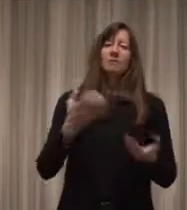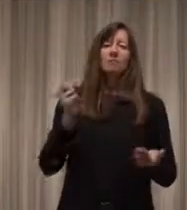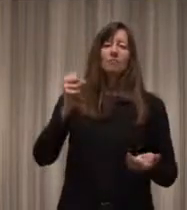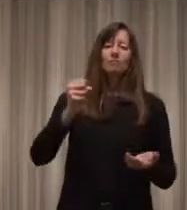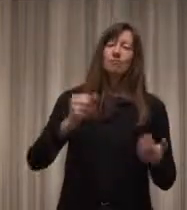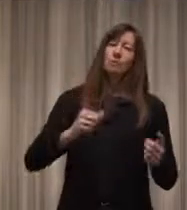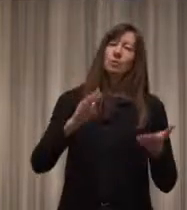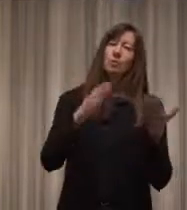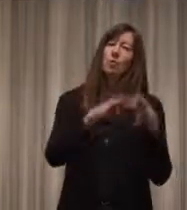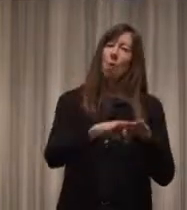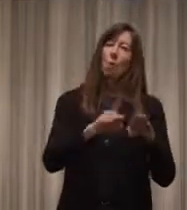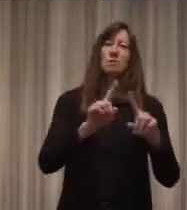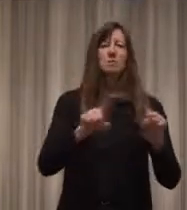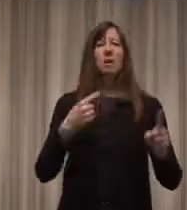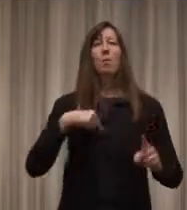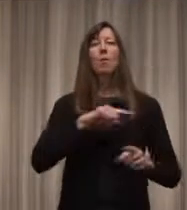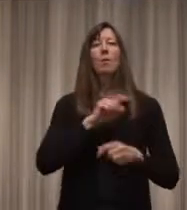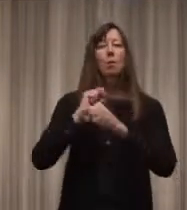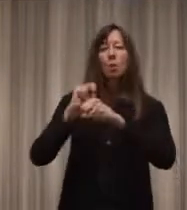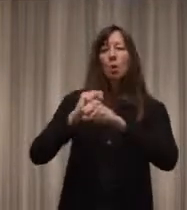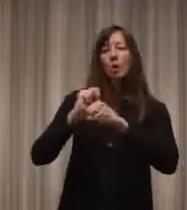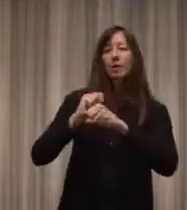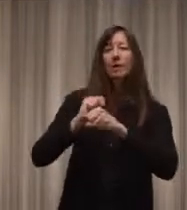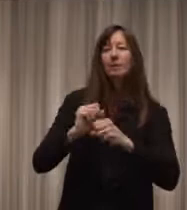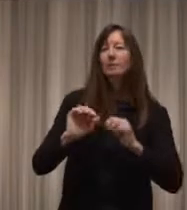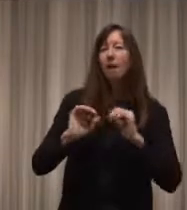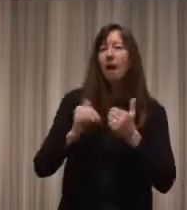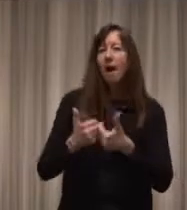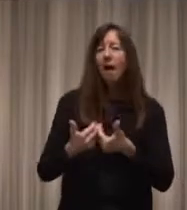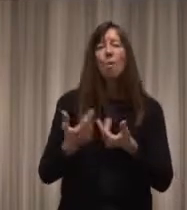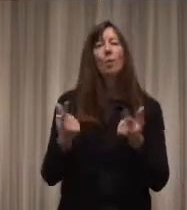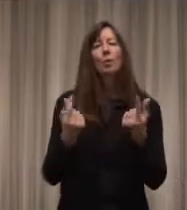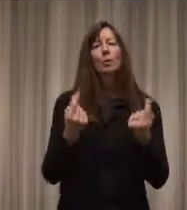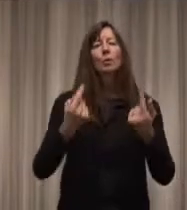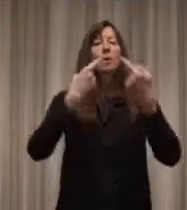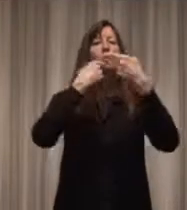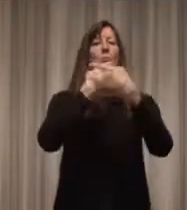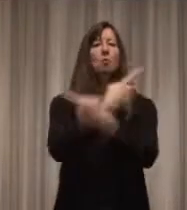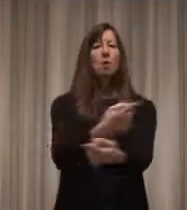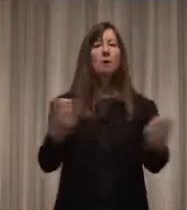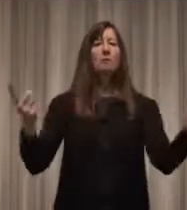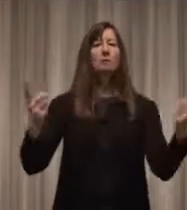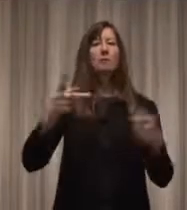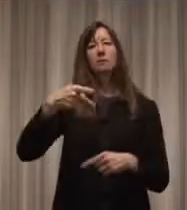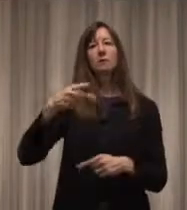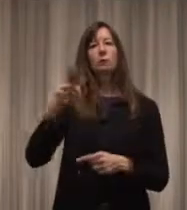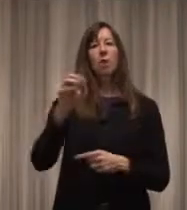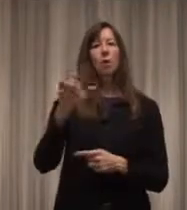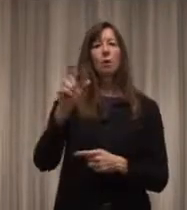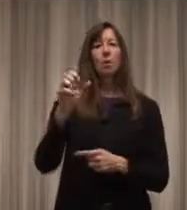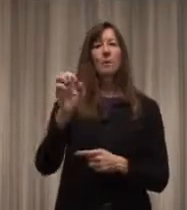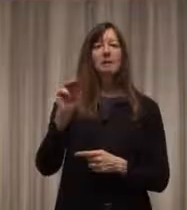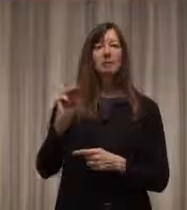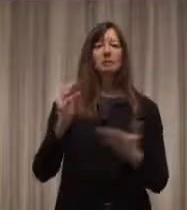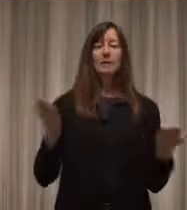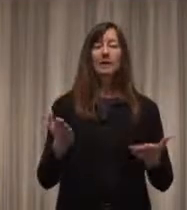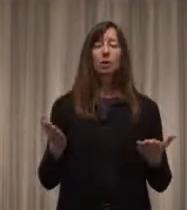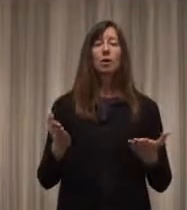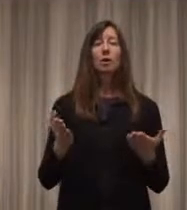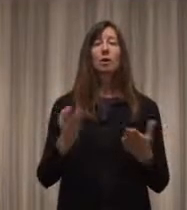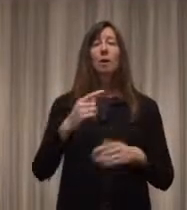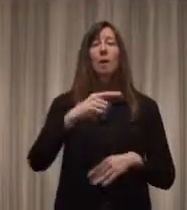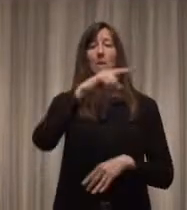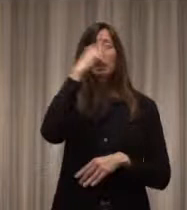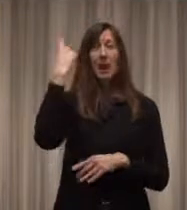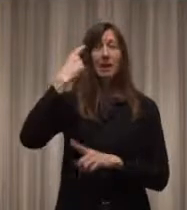was very proud to issue a proclamation just declaring Black History Month in Ulster County as a